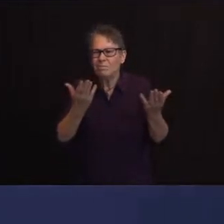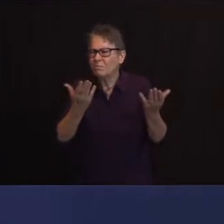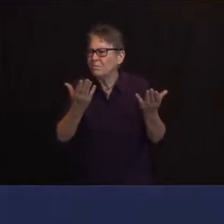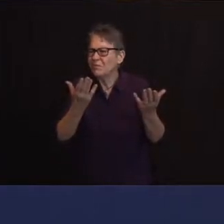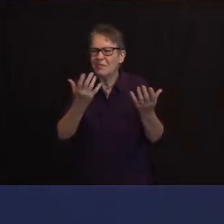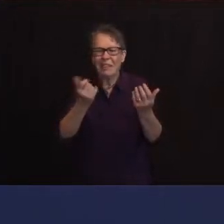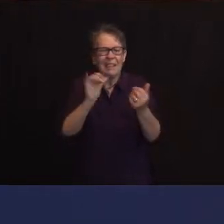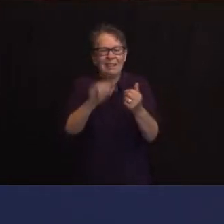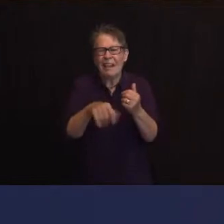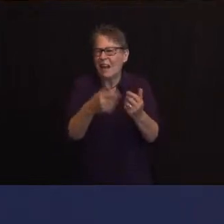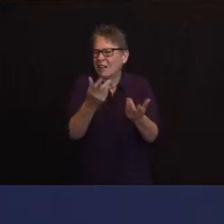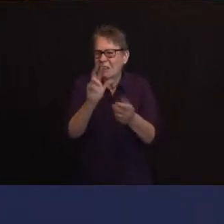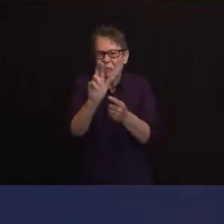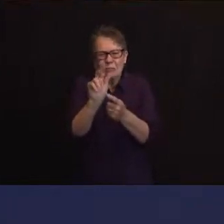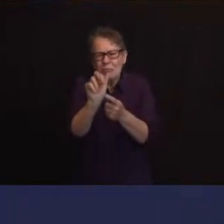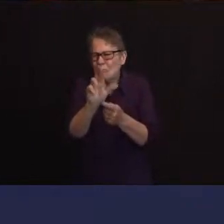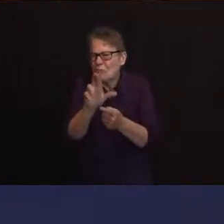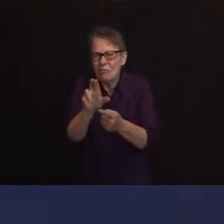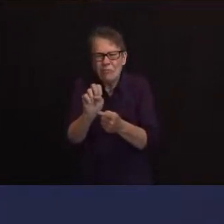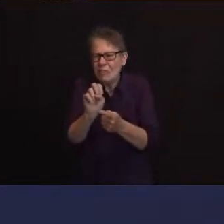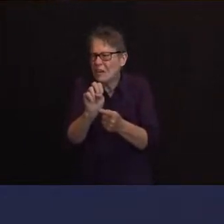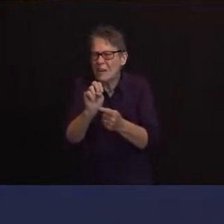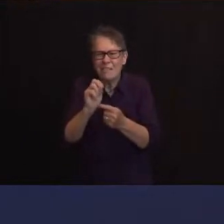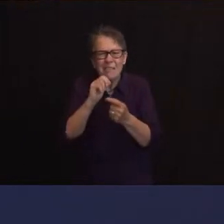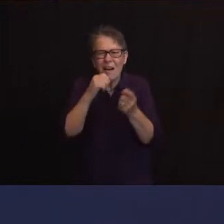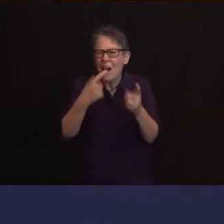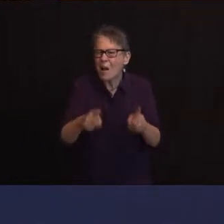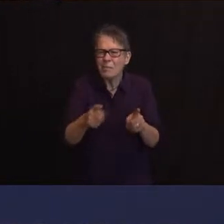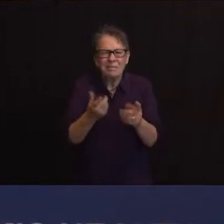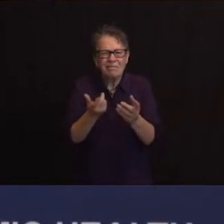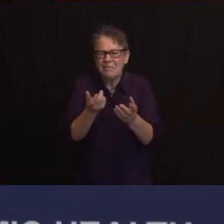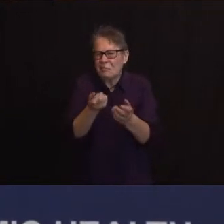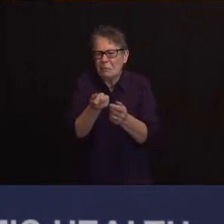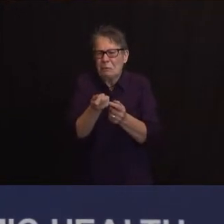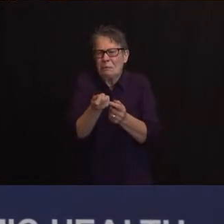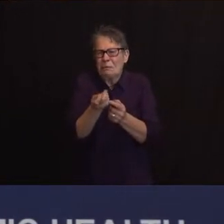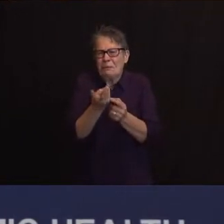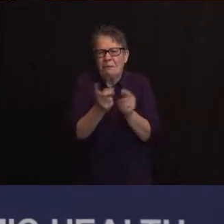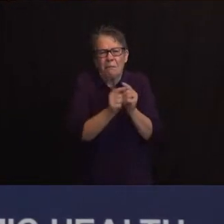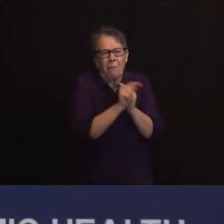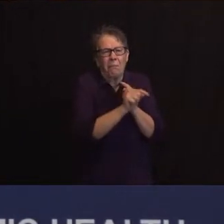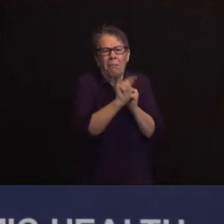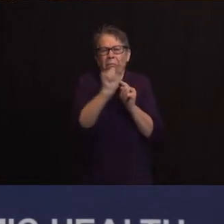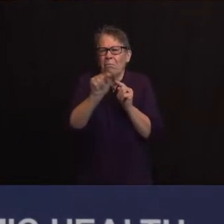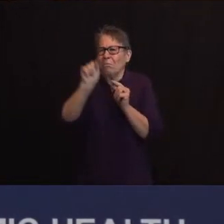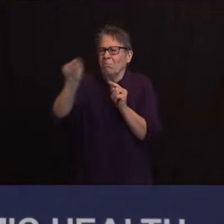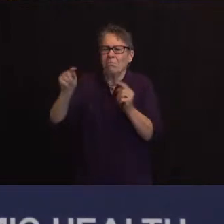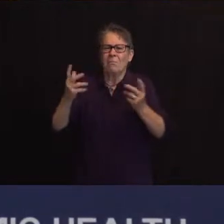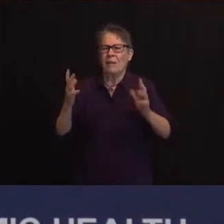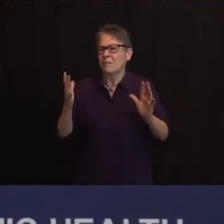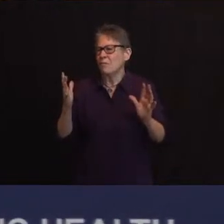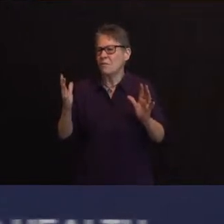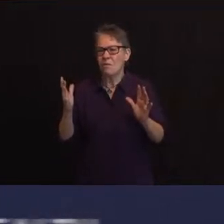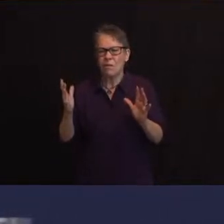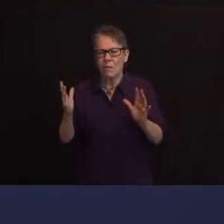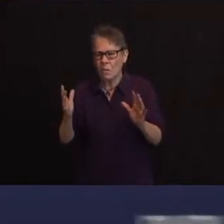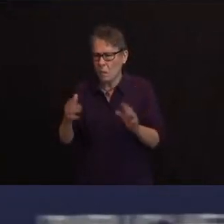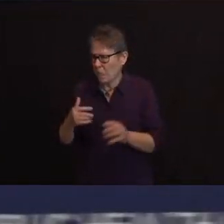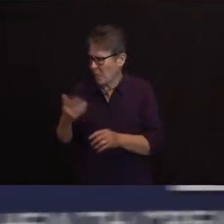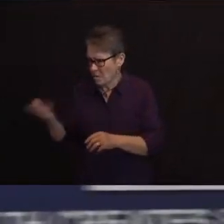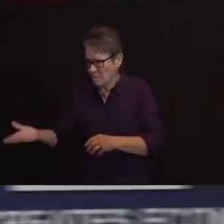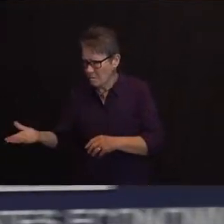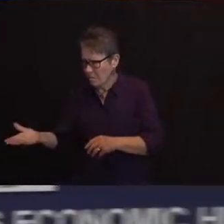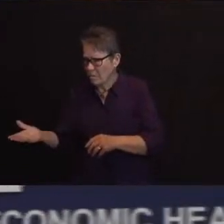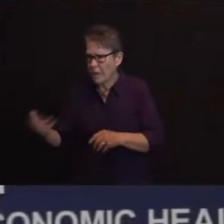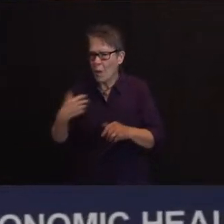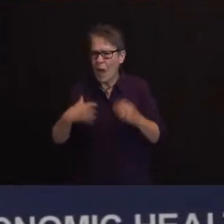is not happening. Very few people are having significant side effects. Pat, any comment on? I would just add, and it happened